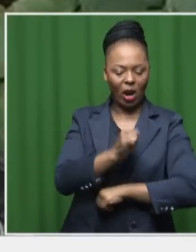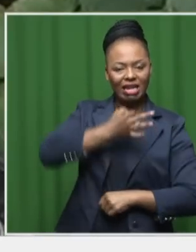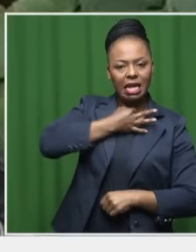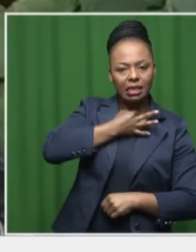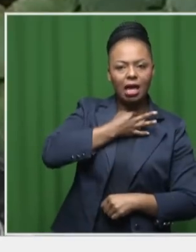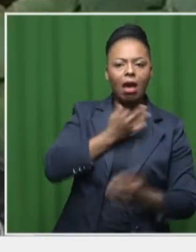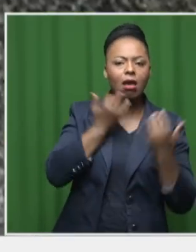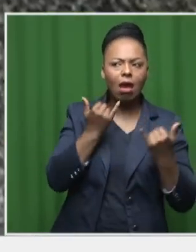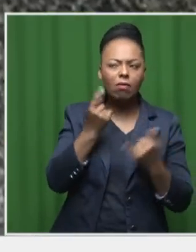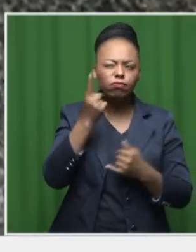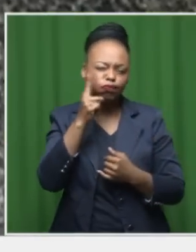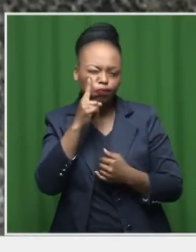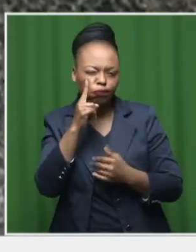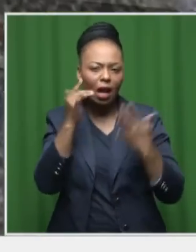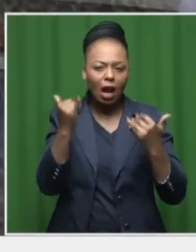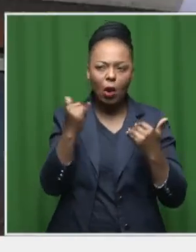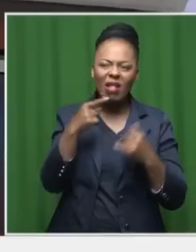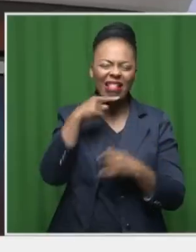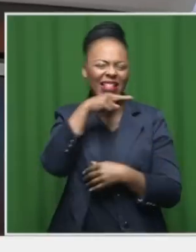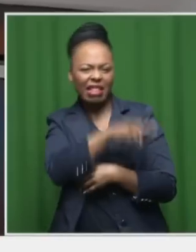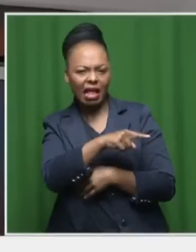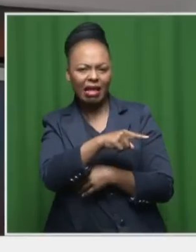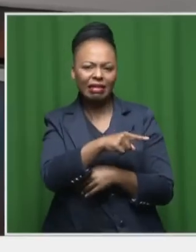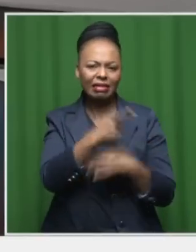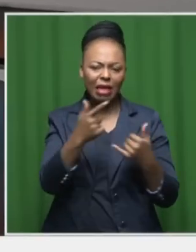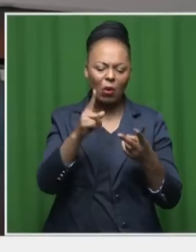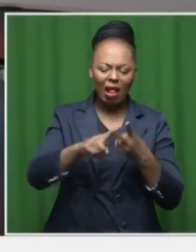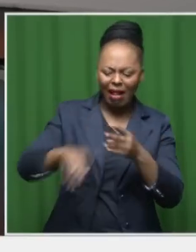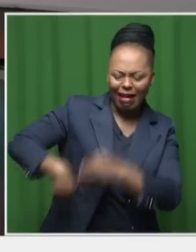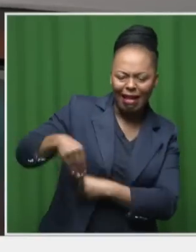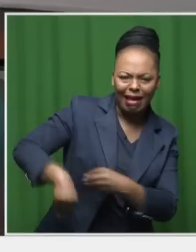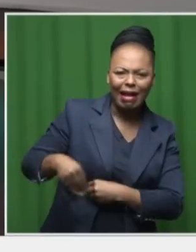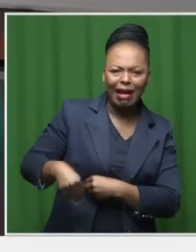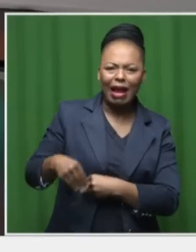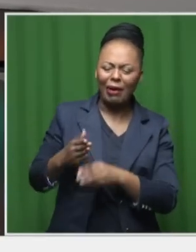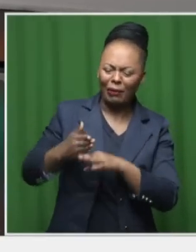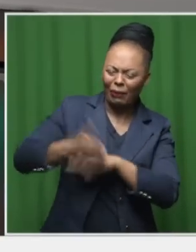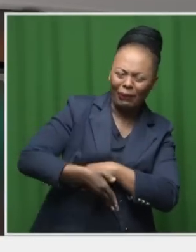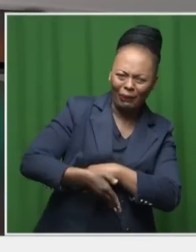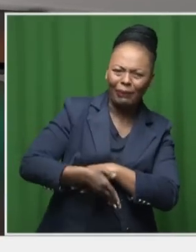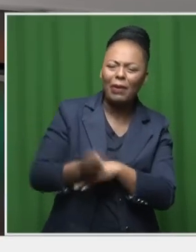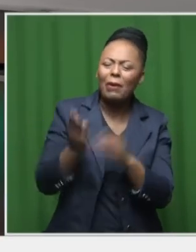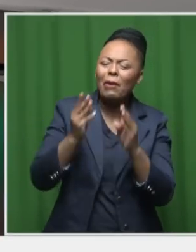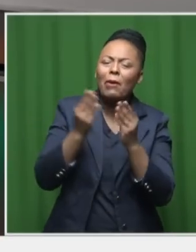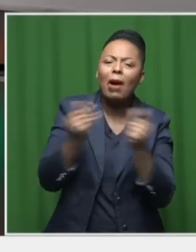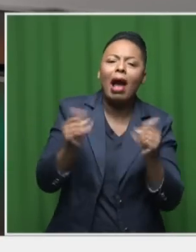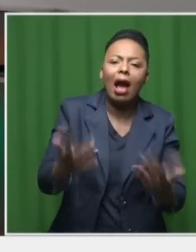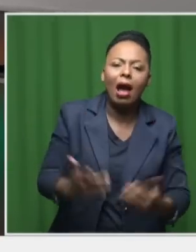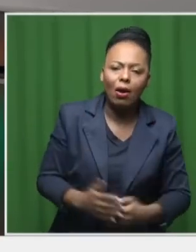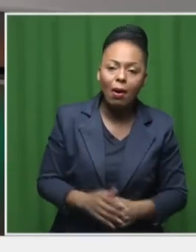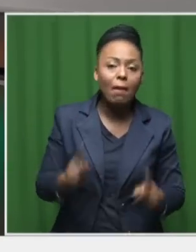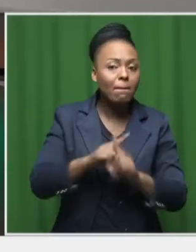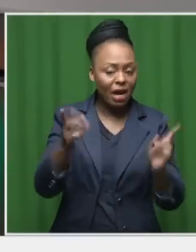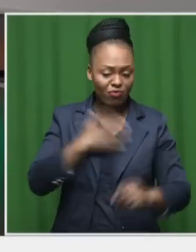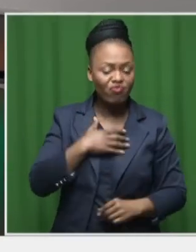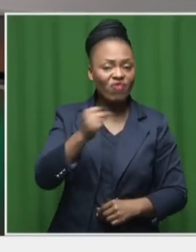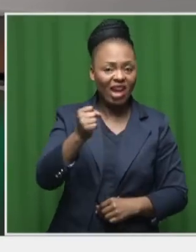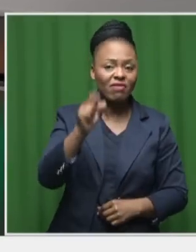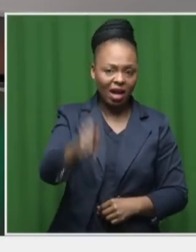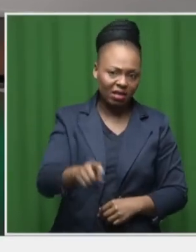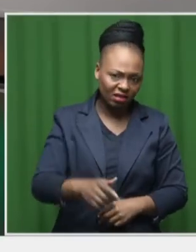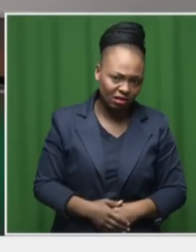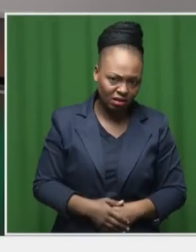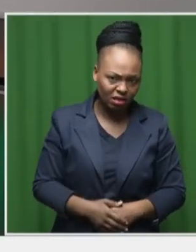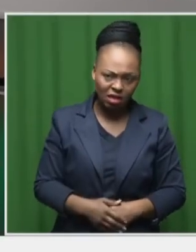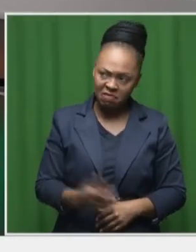have to root out the entrenched corruption. And the only way to do that is by being extremely brave. You've got to be the unpopular one in the room. You've